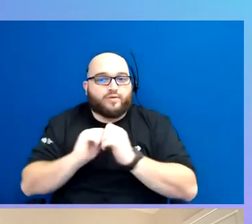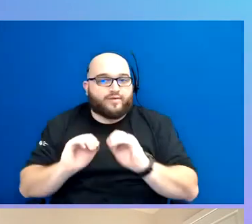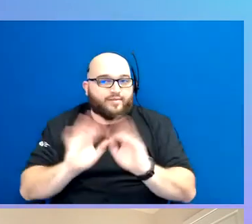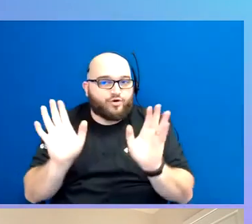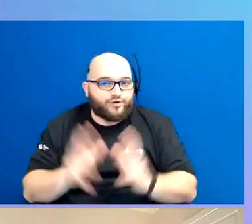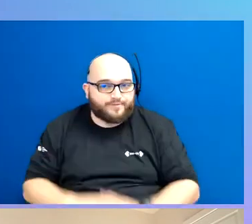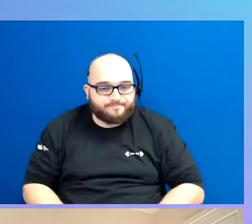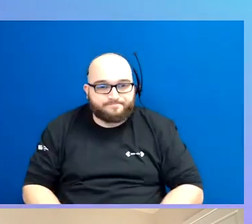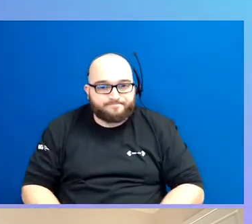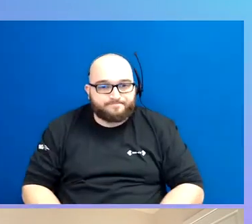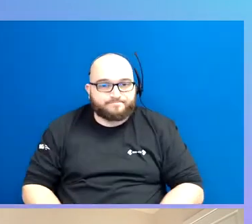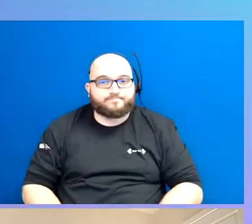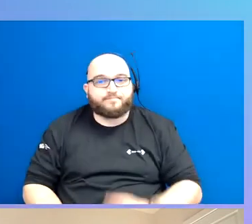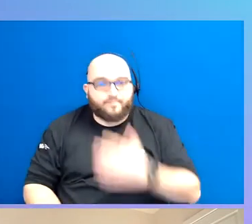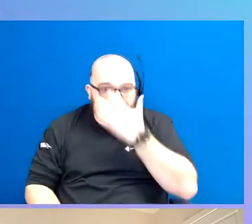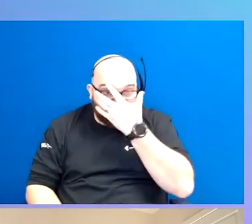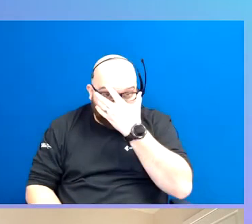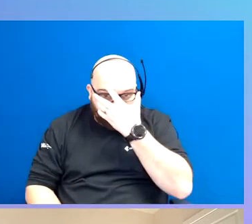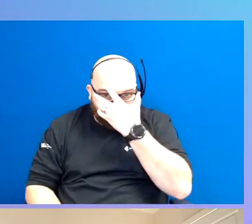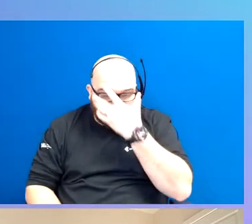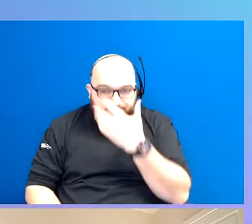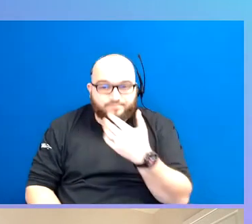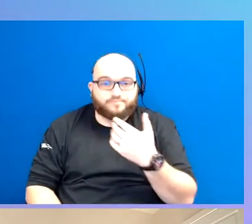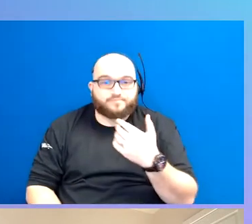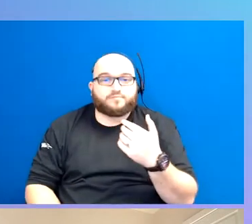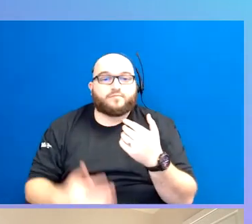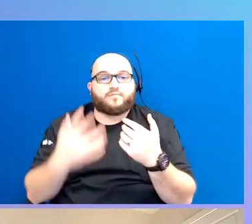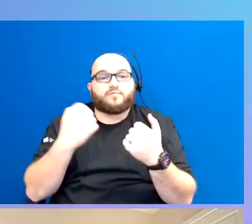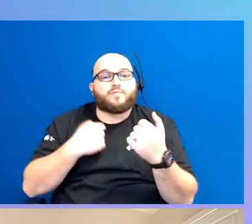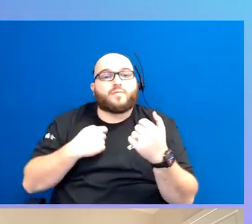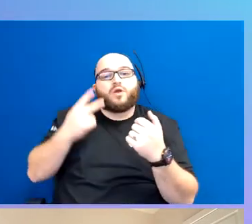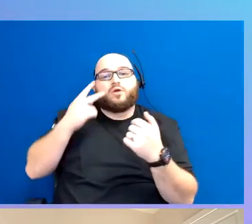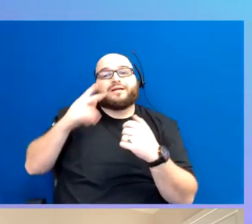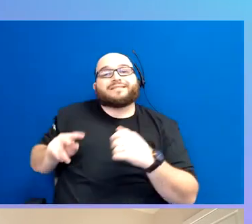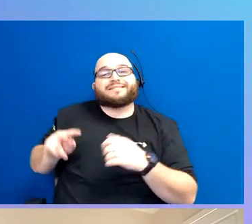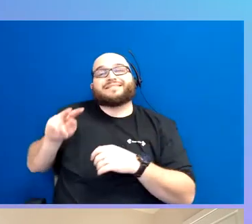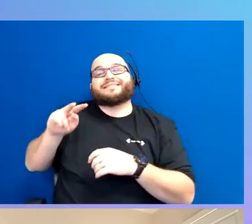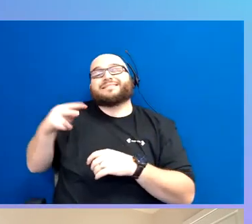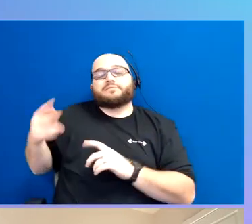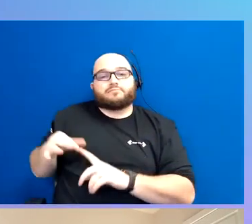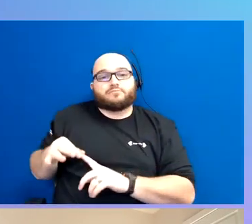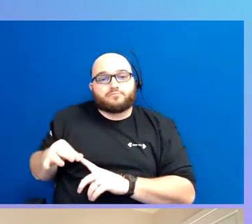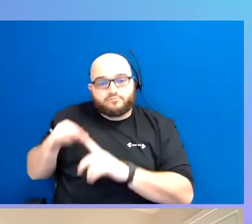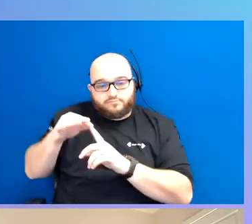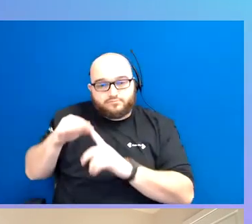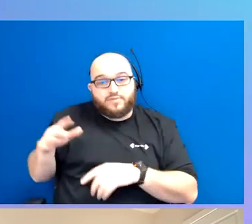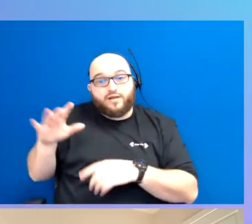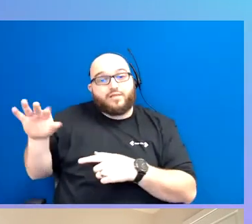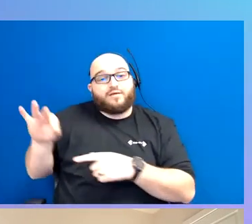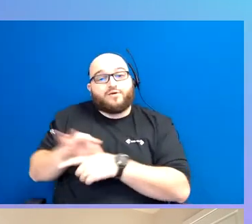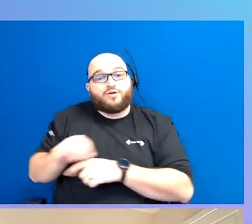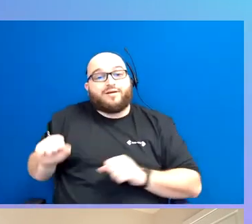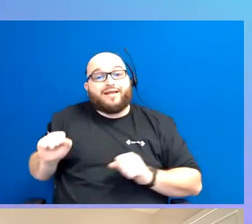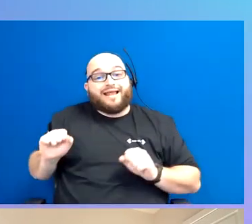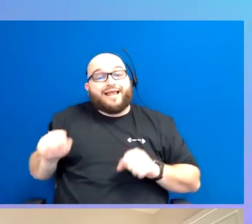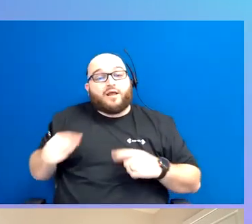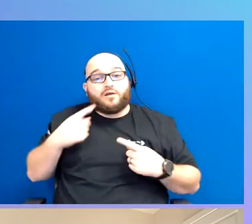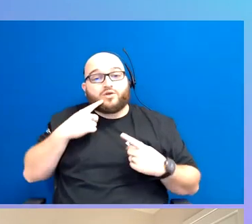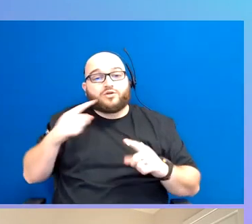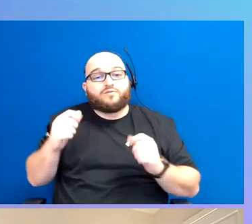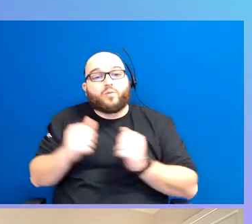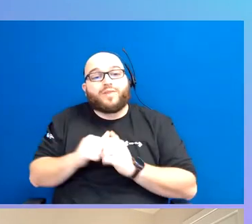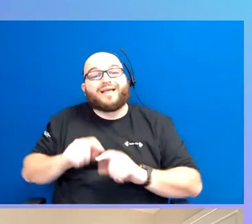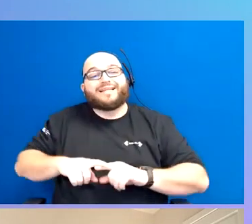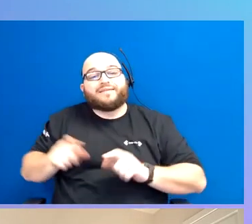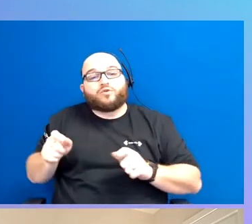Now let's take a look at exception 2. The function can be achieved through a different control on the